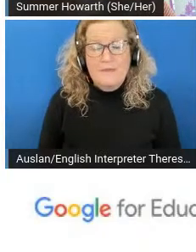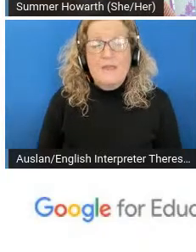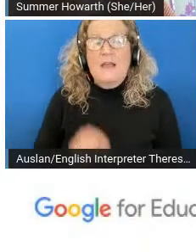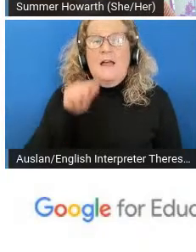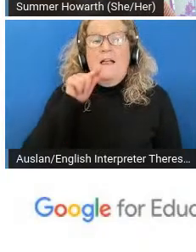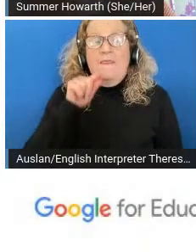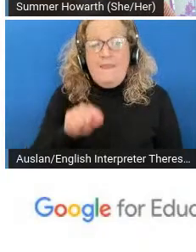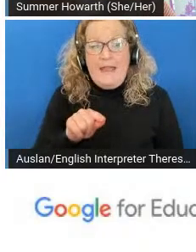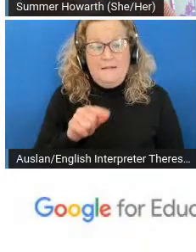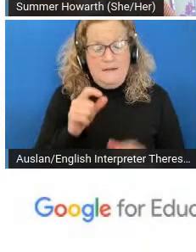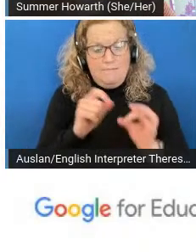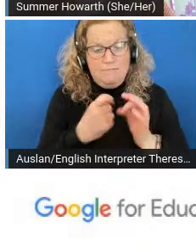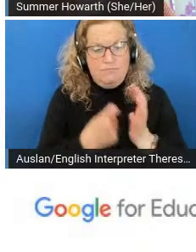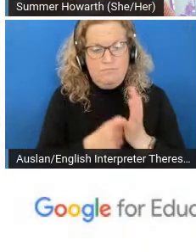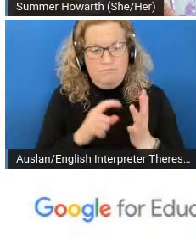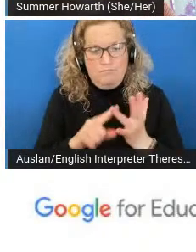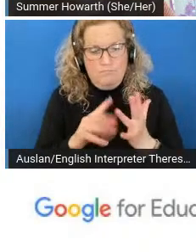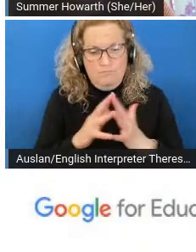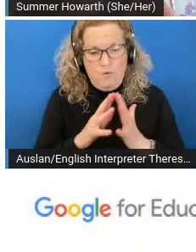why.